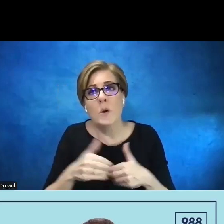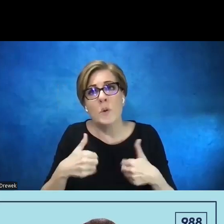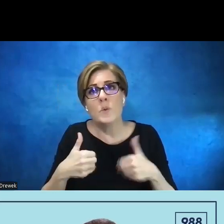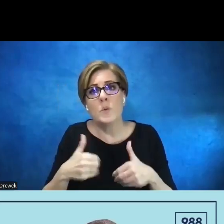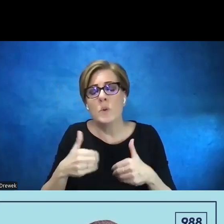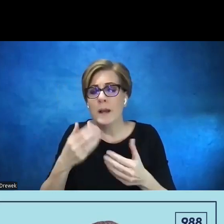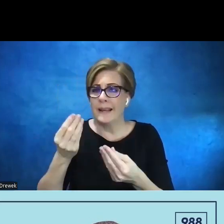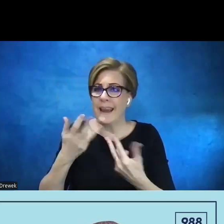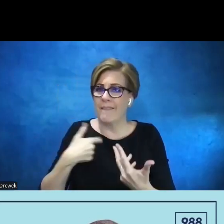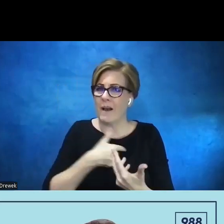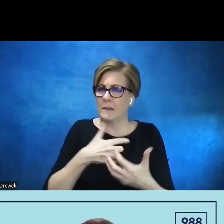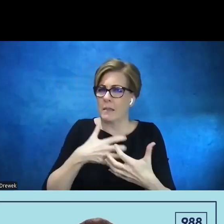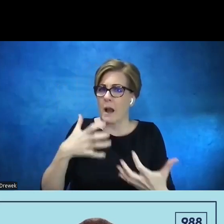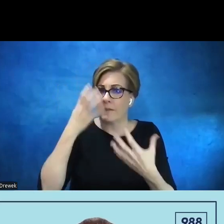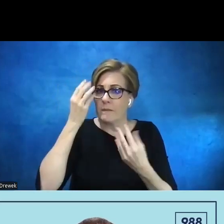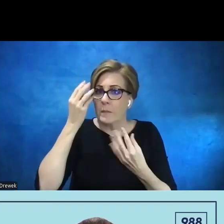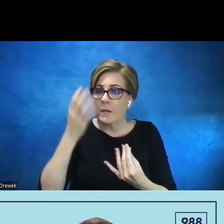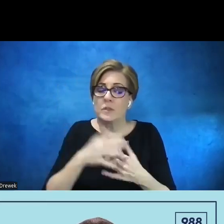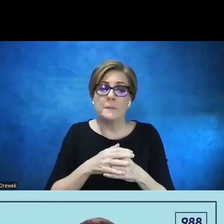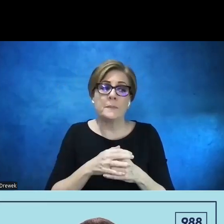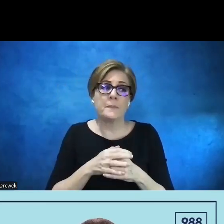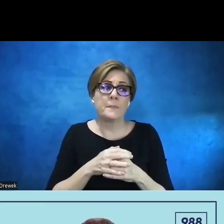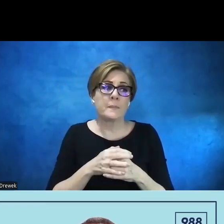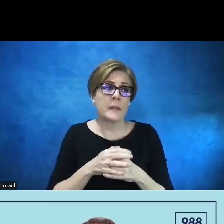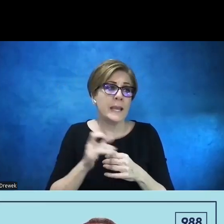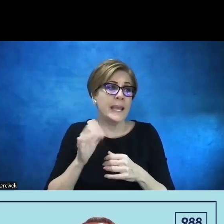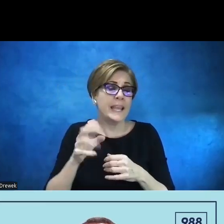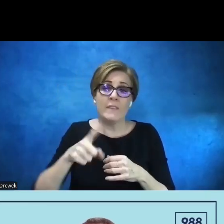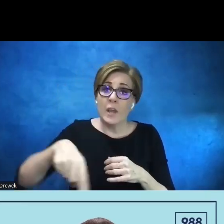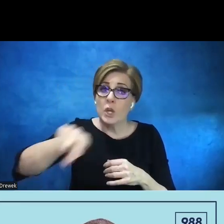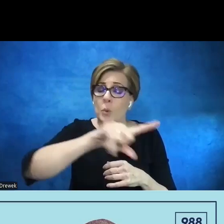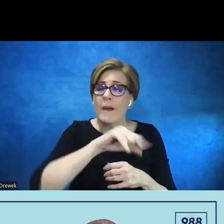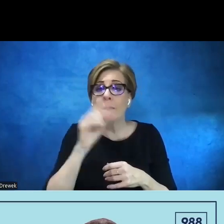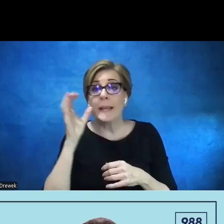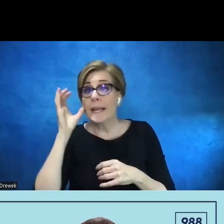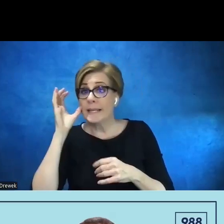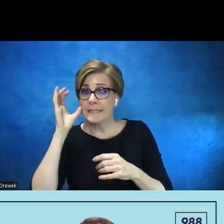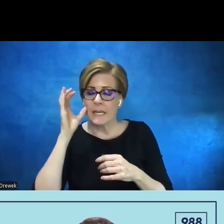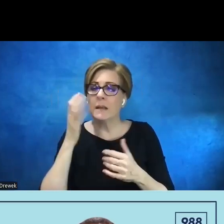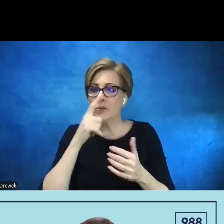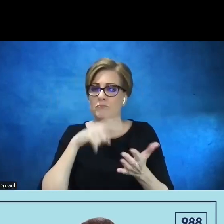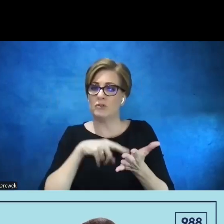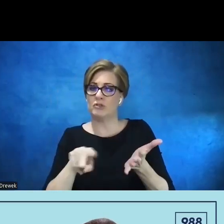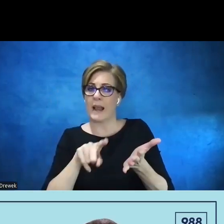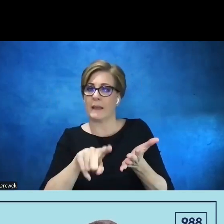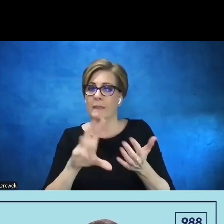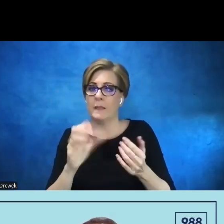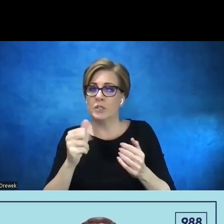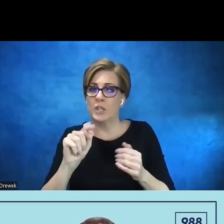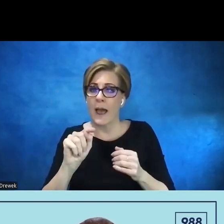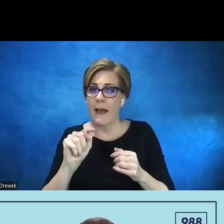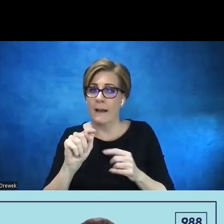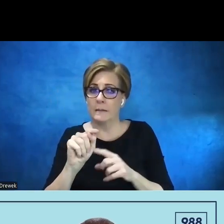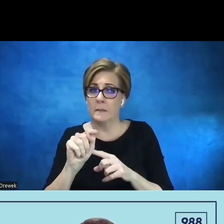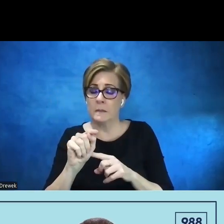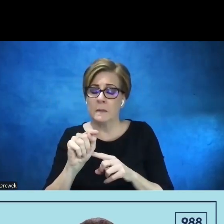And again, for those of you who have been listening to it, please check the chat line, because there is such